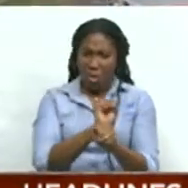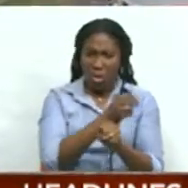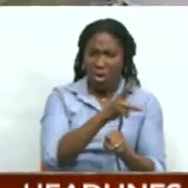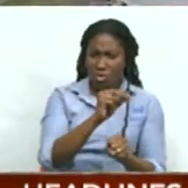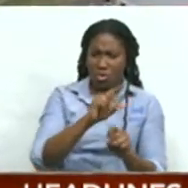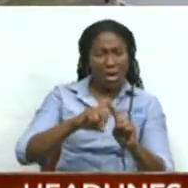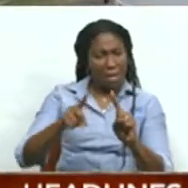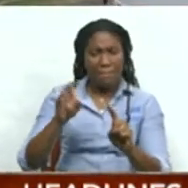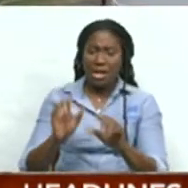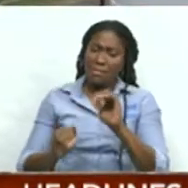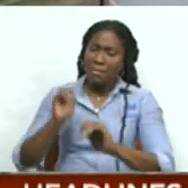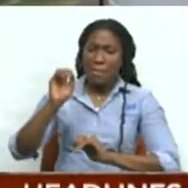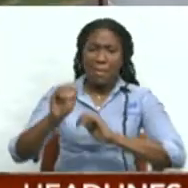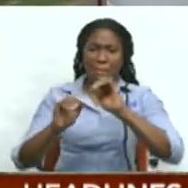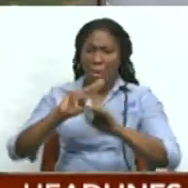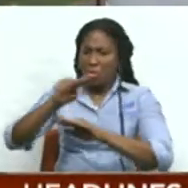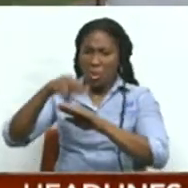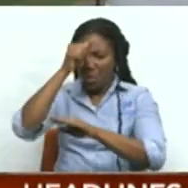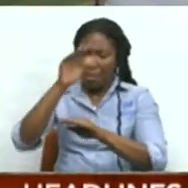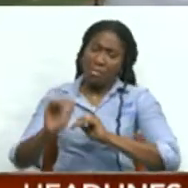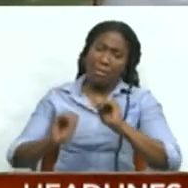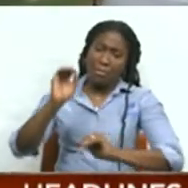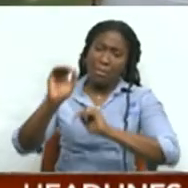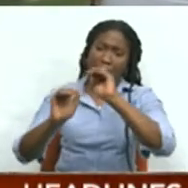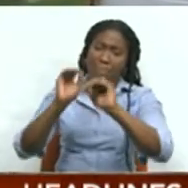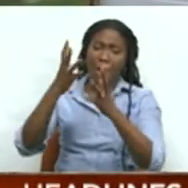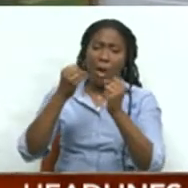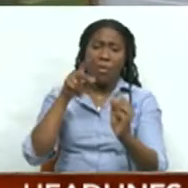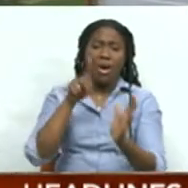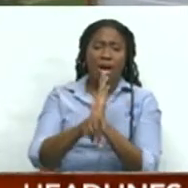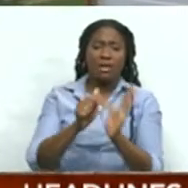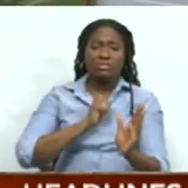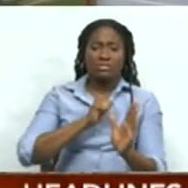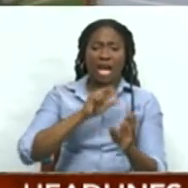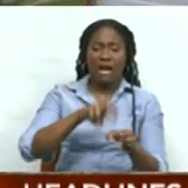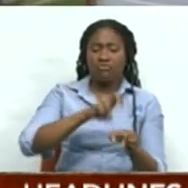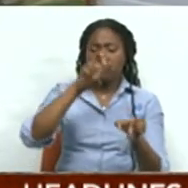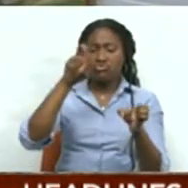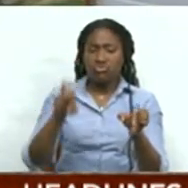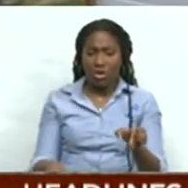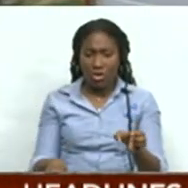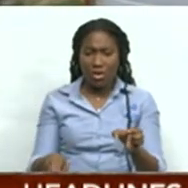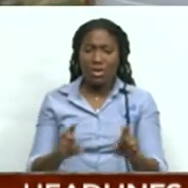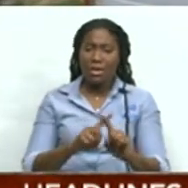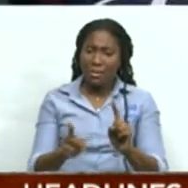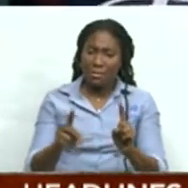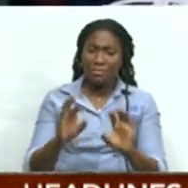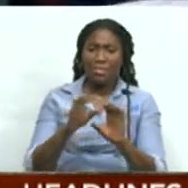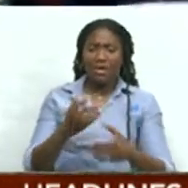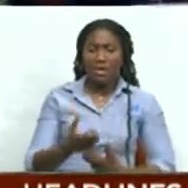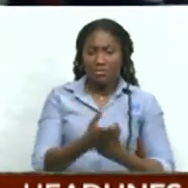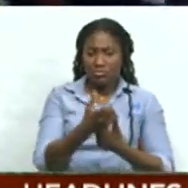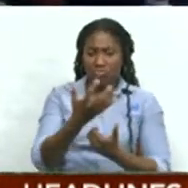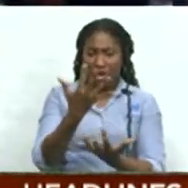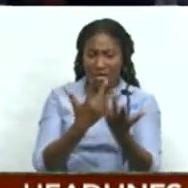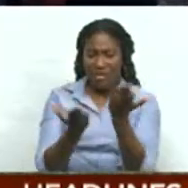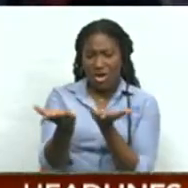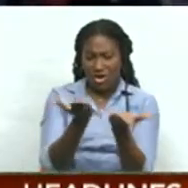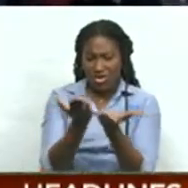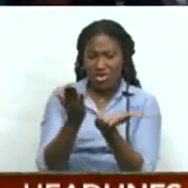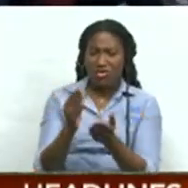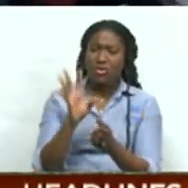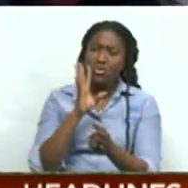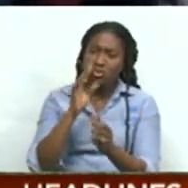refinery. Paria's HSE and security teams, working with the police and fire authorities, were successfully able to bring the man down.